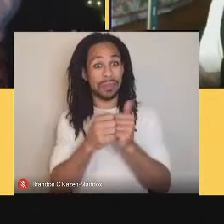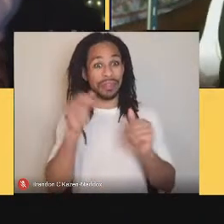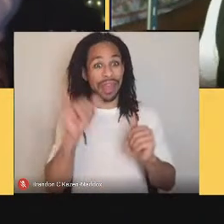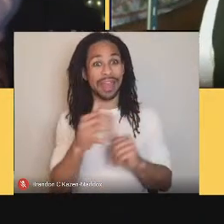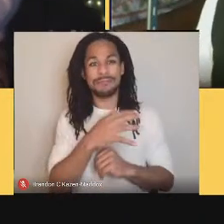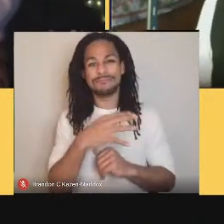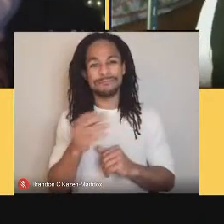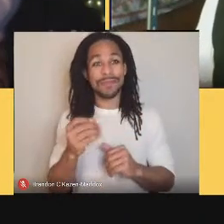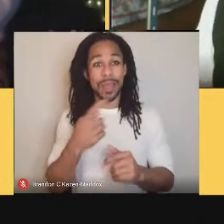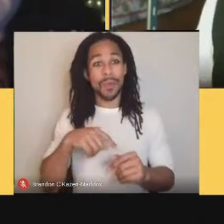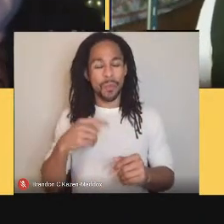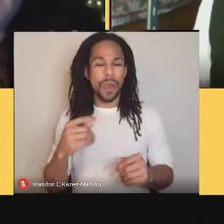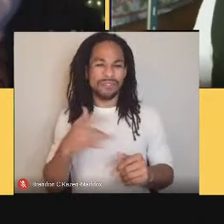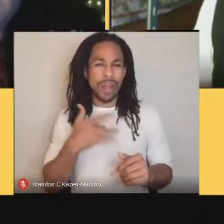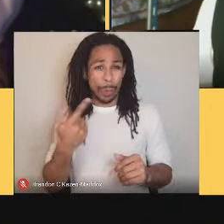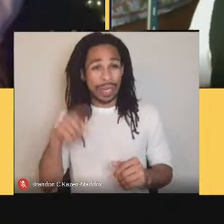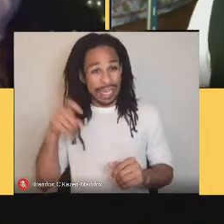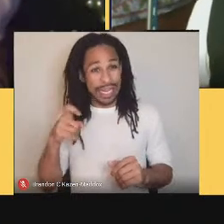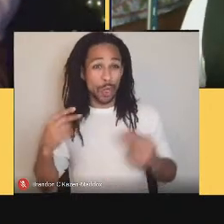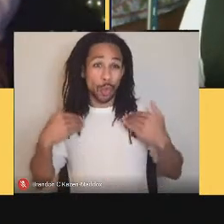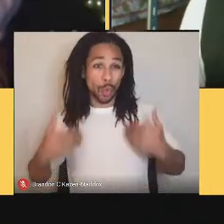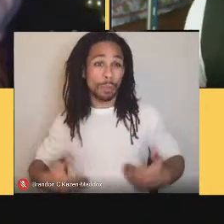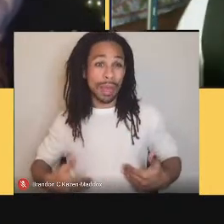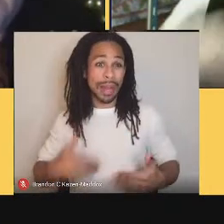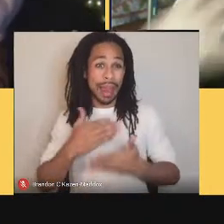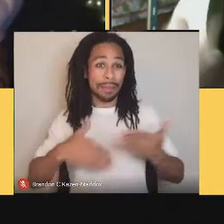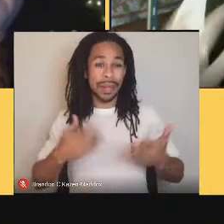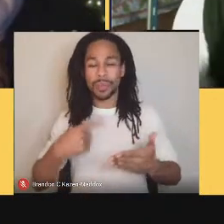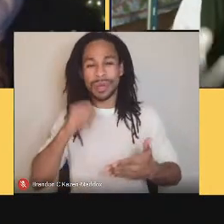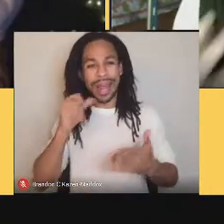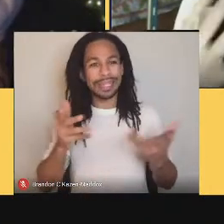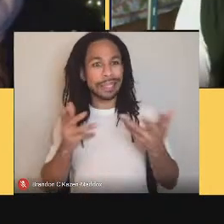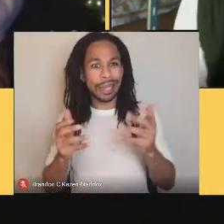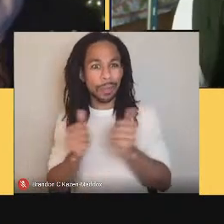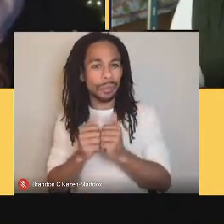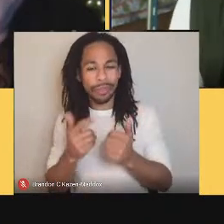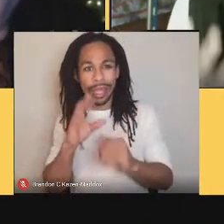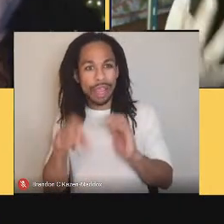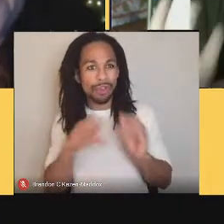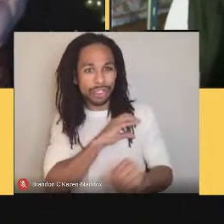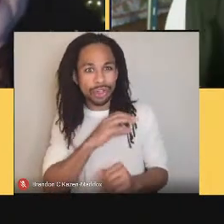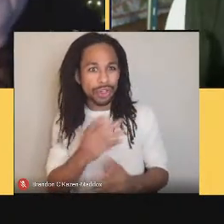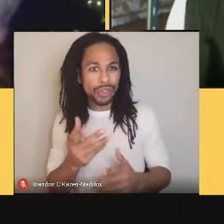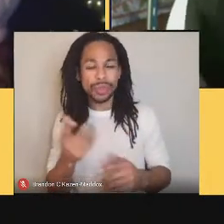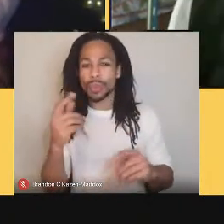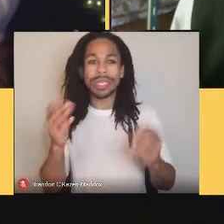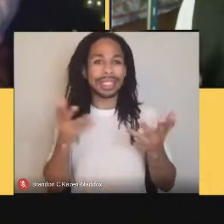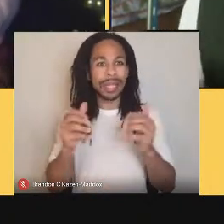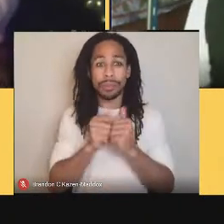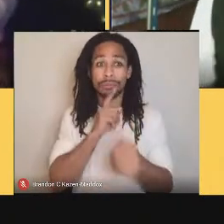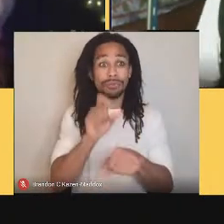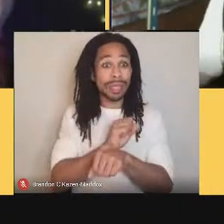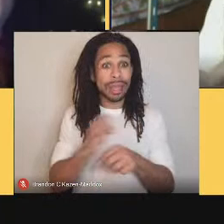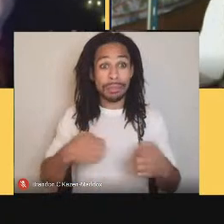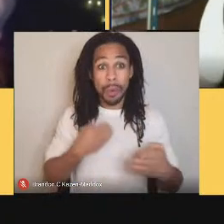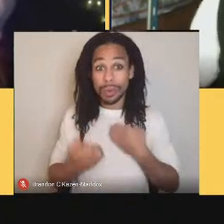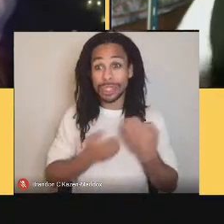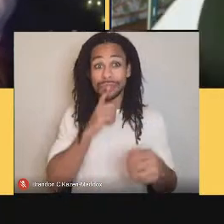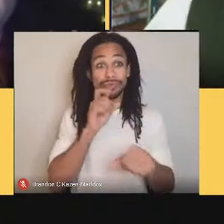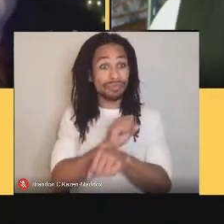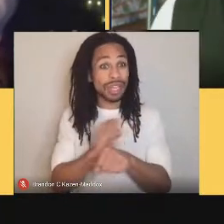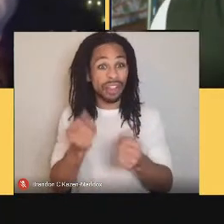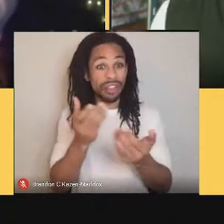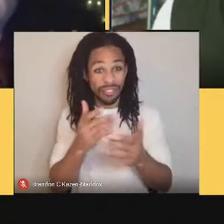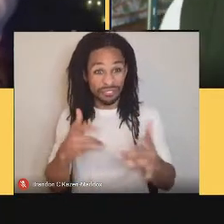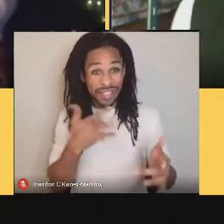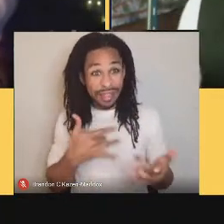we need a human element because we're not dealing with characters who are not, we were dealing with real emotions and real feelings of things. Let's bring in